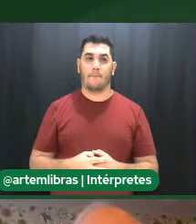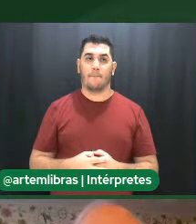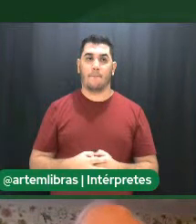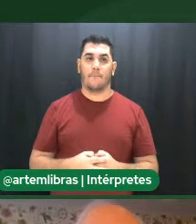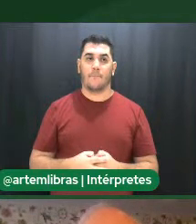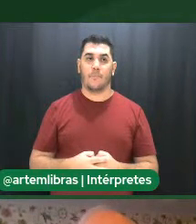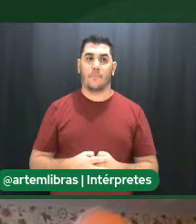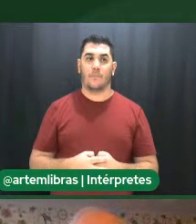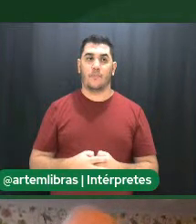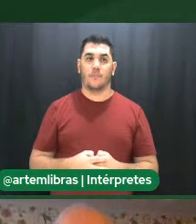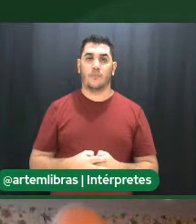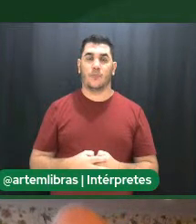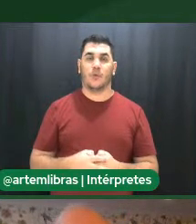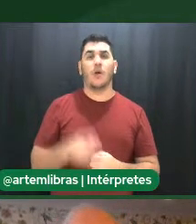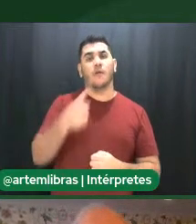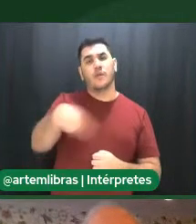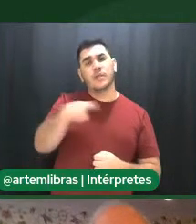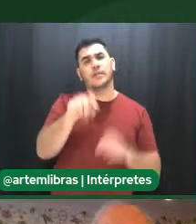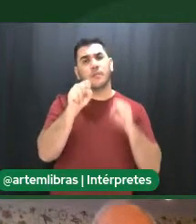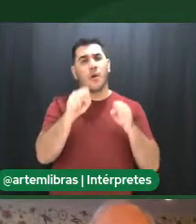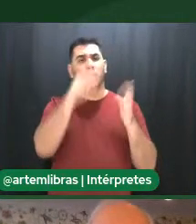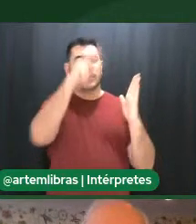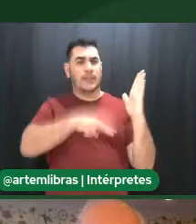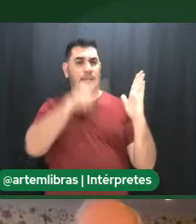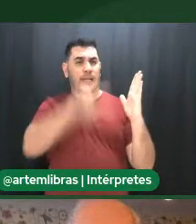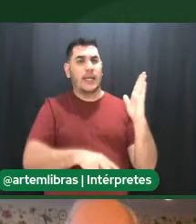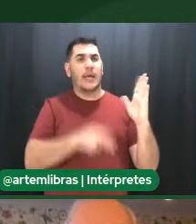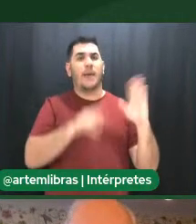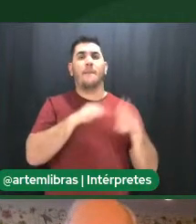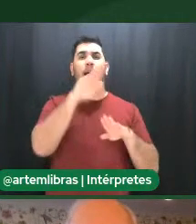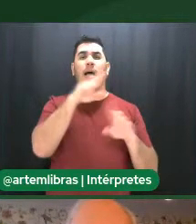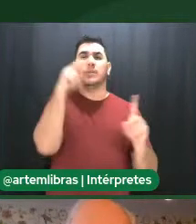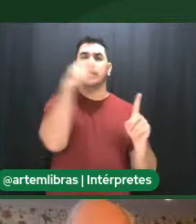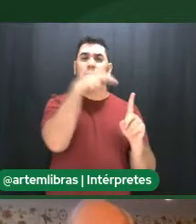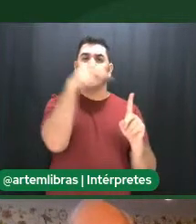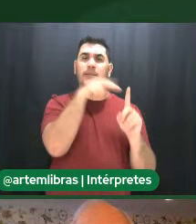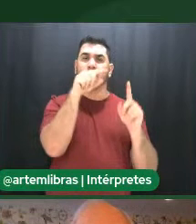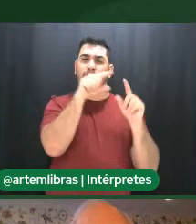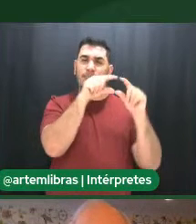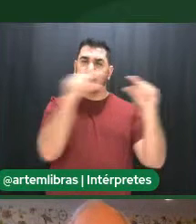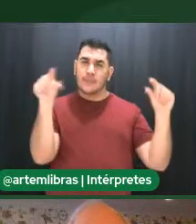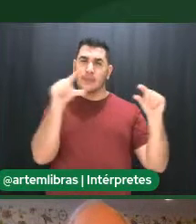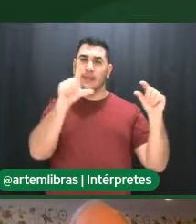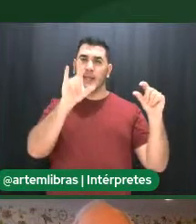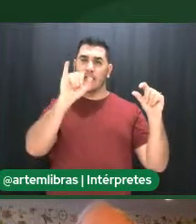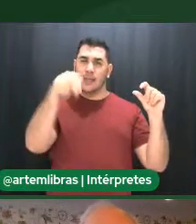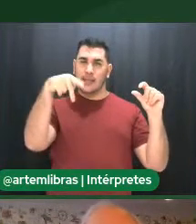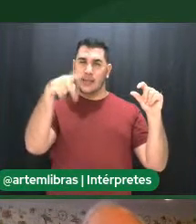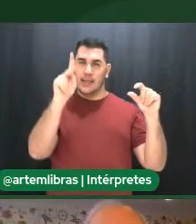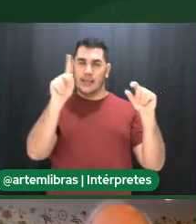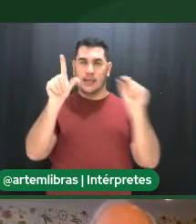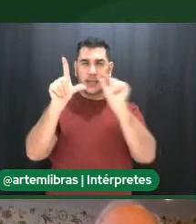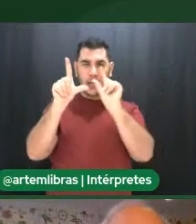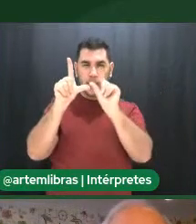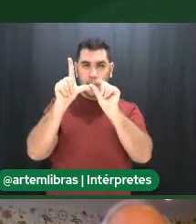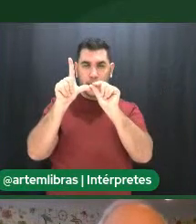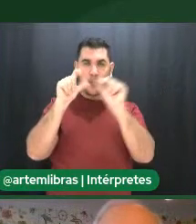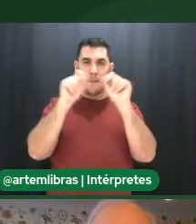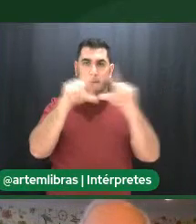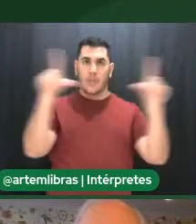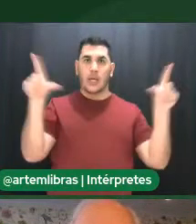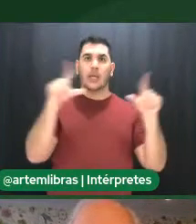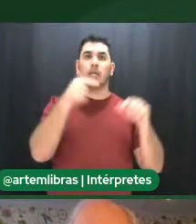You can read more about it. These 3 ideas are described in 3 papers that were published during 2020. And